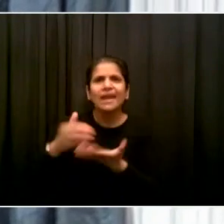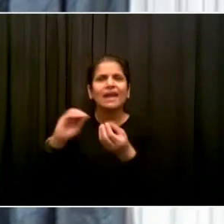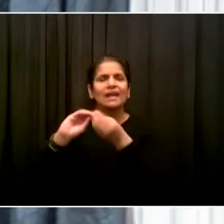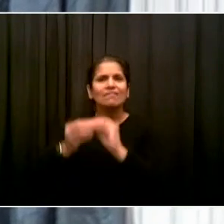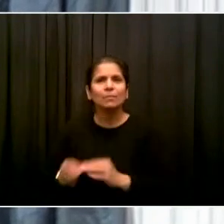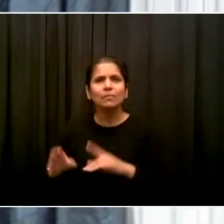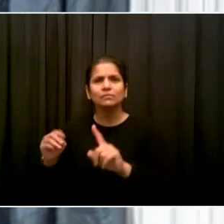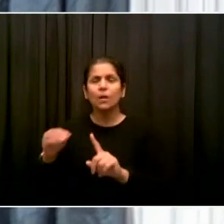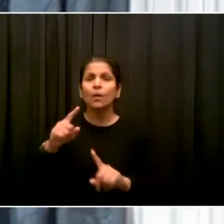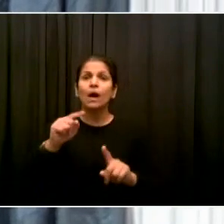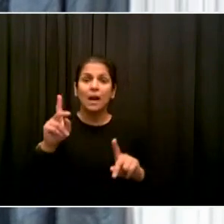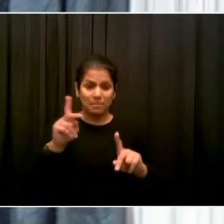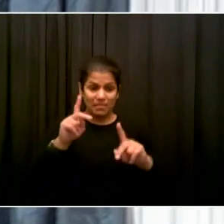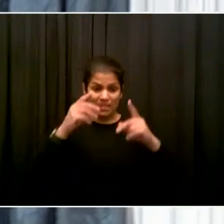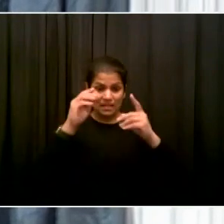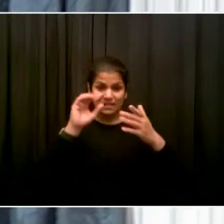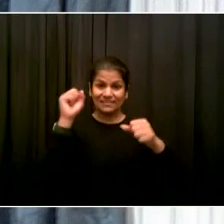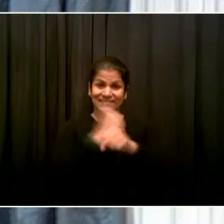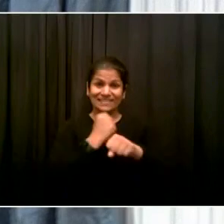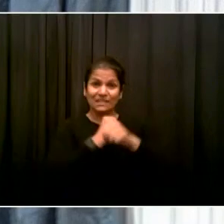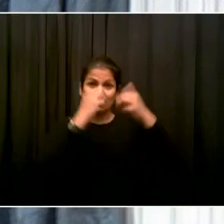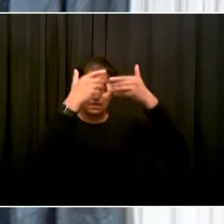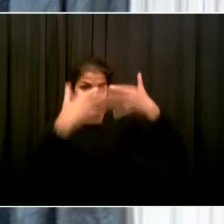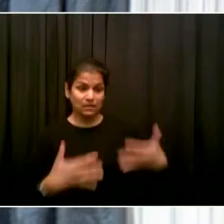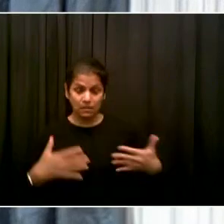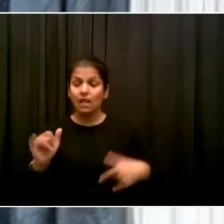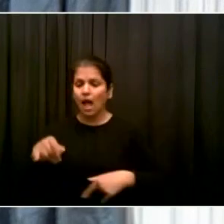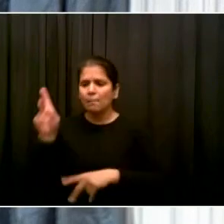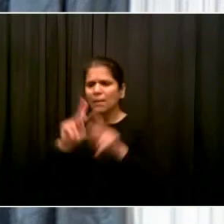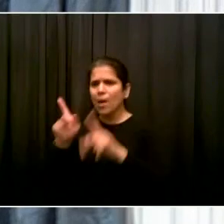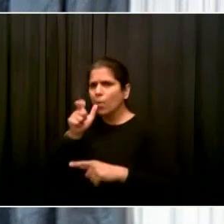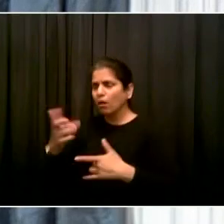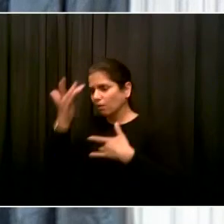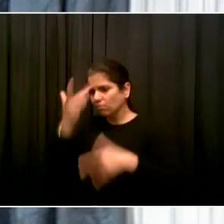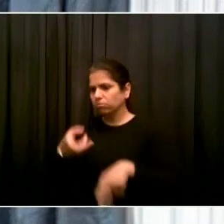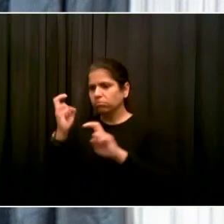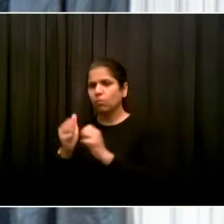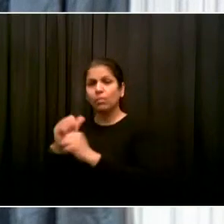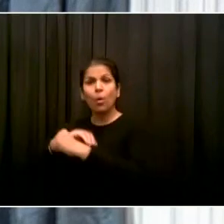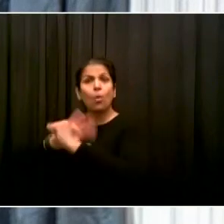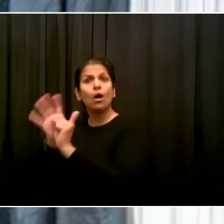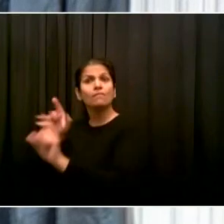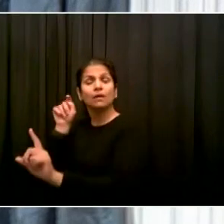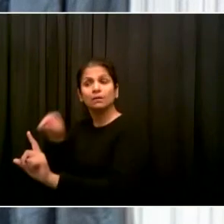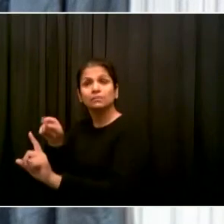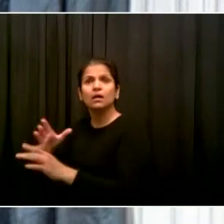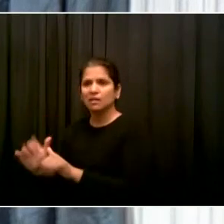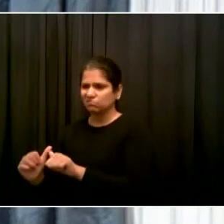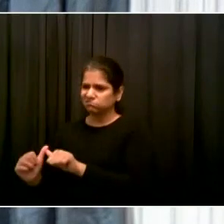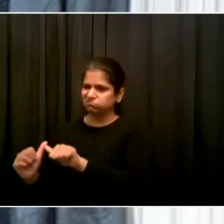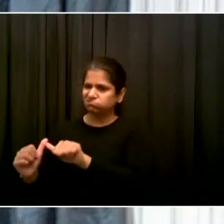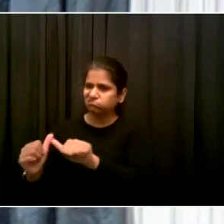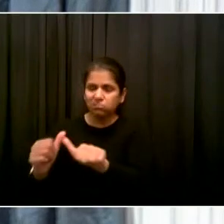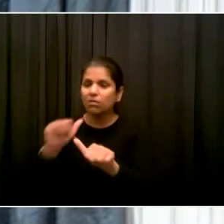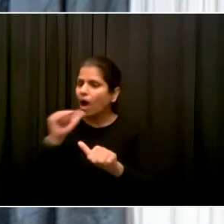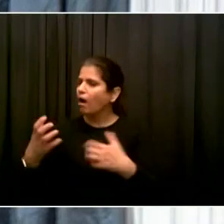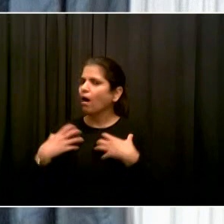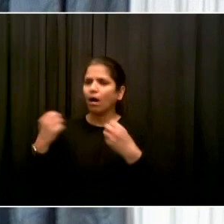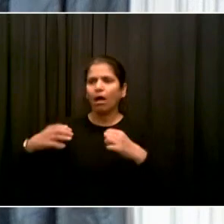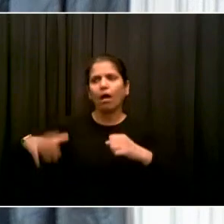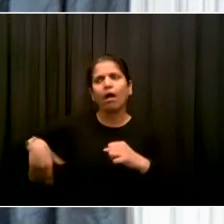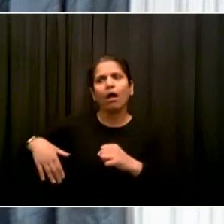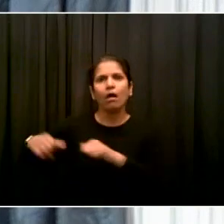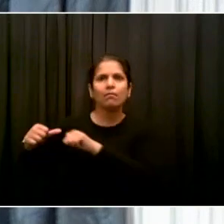develops either during or following a period of confirmed or a suspected case of COVID-19 and can continue for weeks and even months